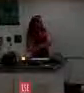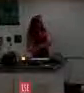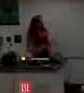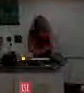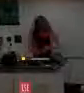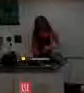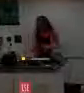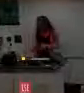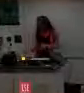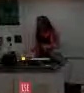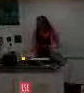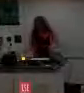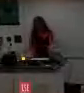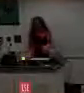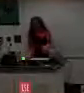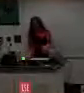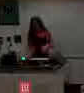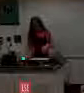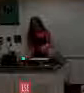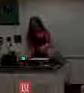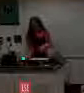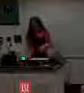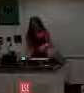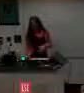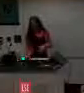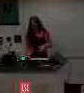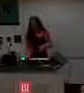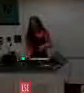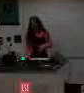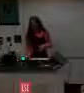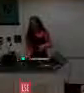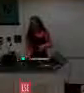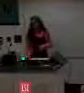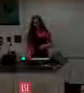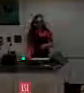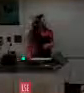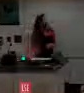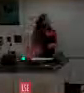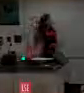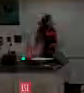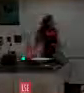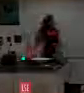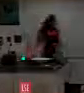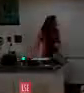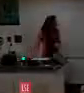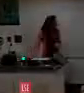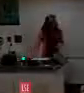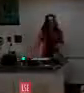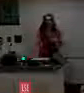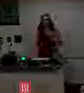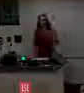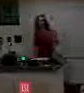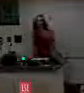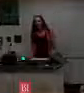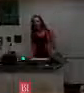scenarios that people have suggested that might happen with digitization. And this is the kind of, the optimistic leapfrogging scenario